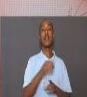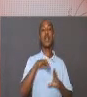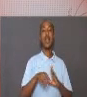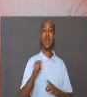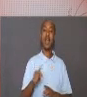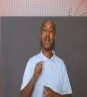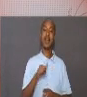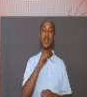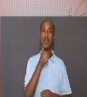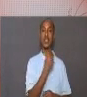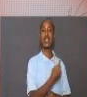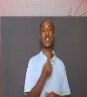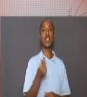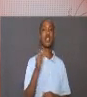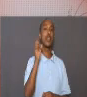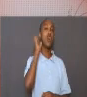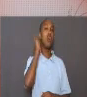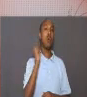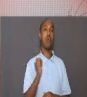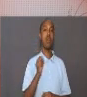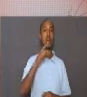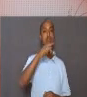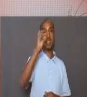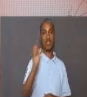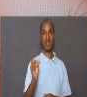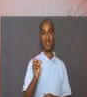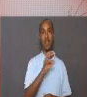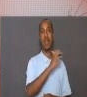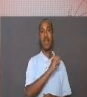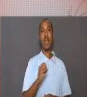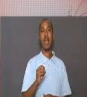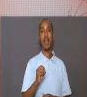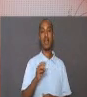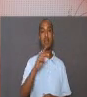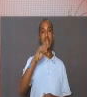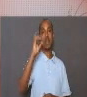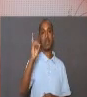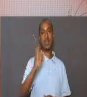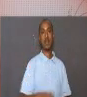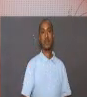inactive, such as gold, platinum, and palladium.